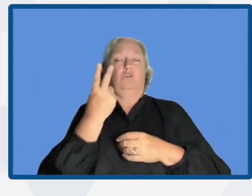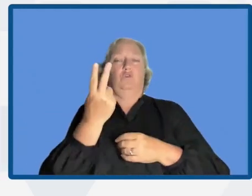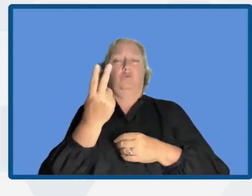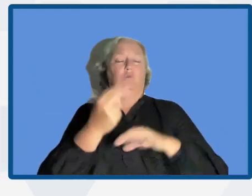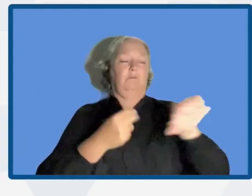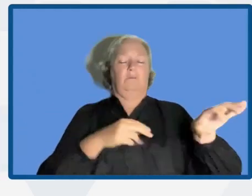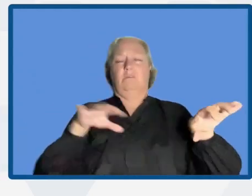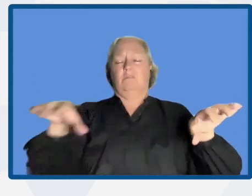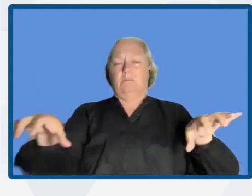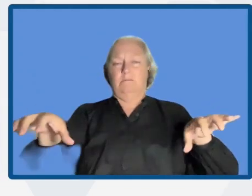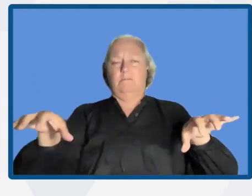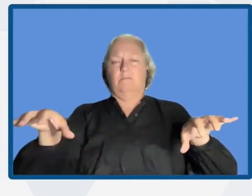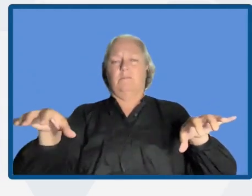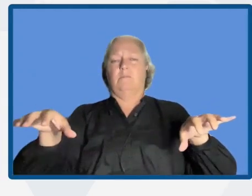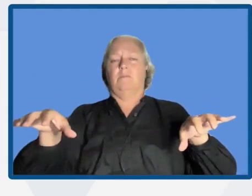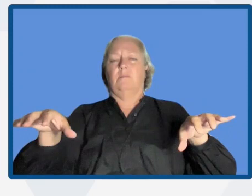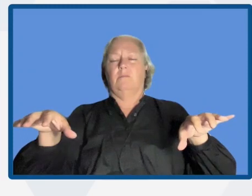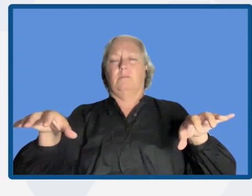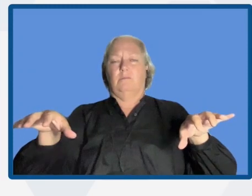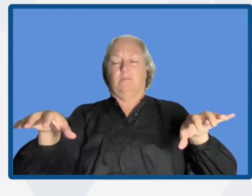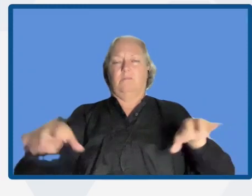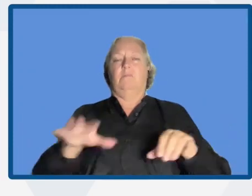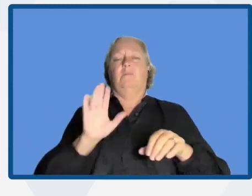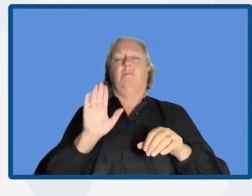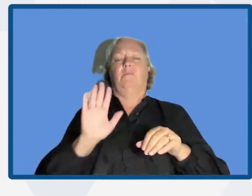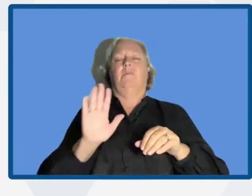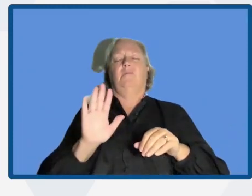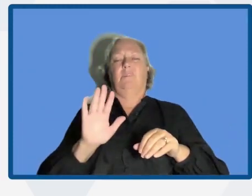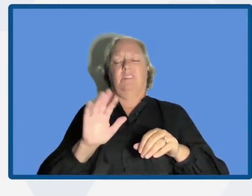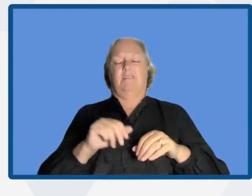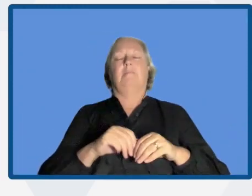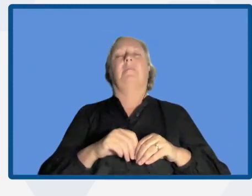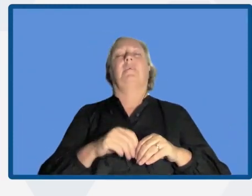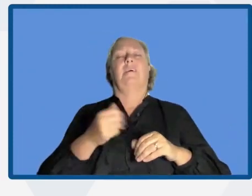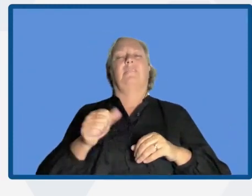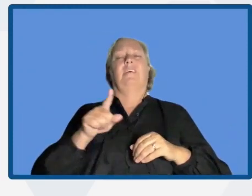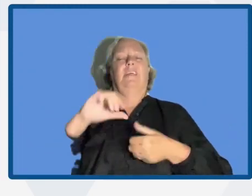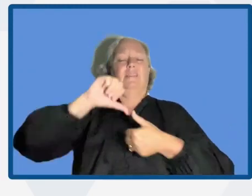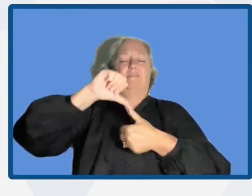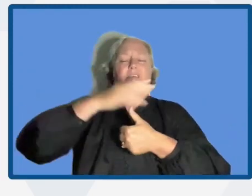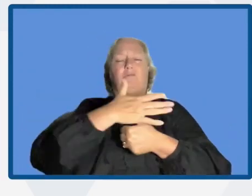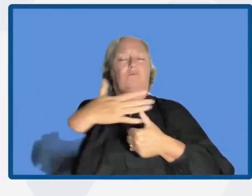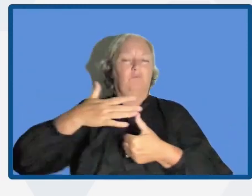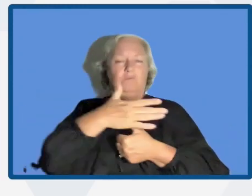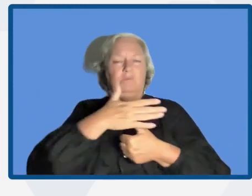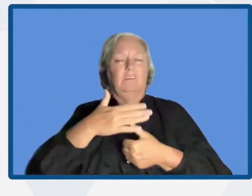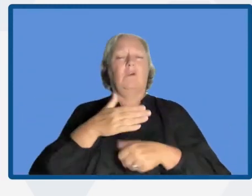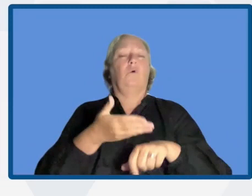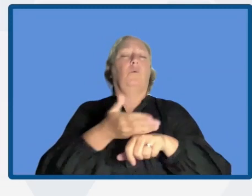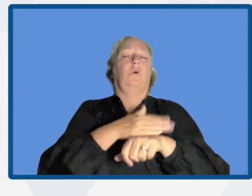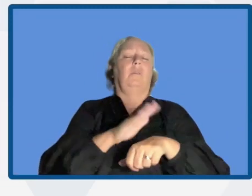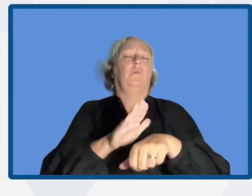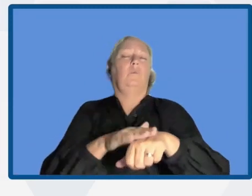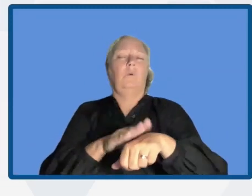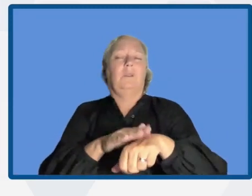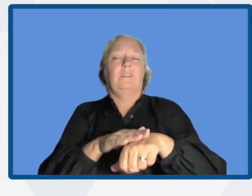Tungurahua, in the Inter-Andean region and Central region, and early warning systems for tsunami